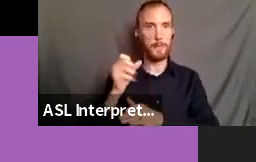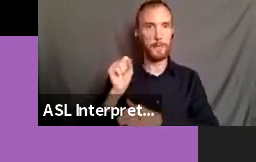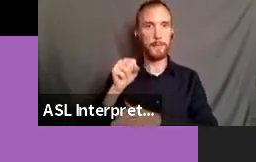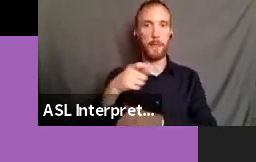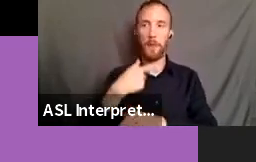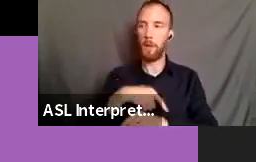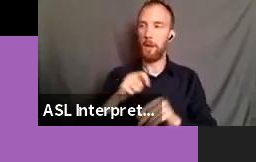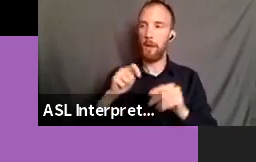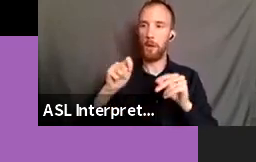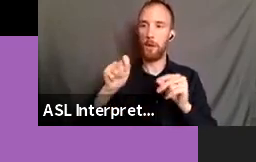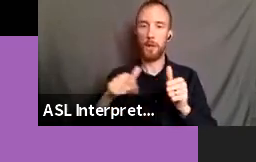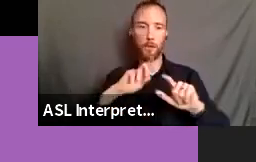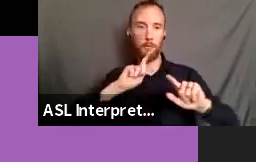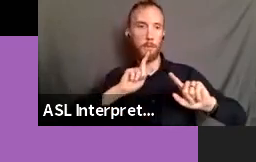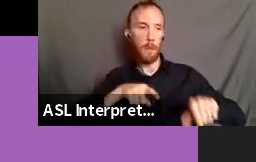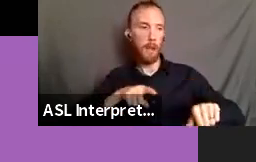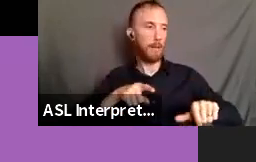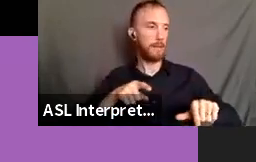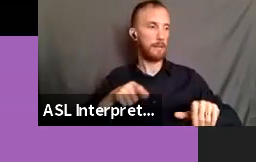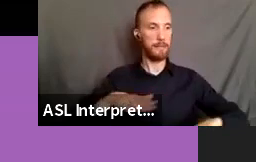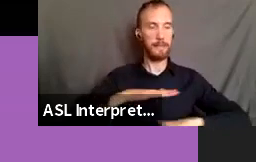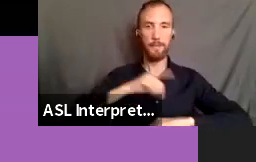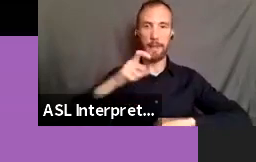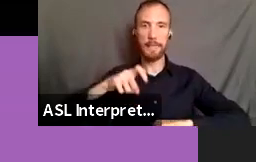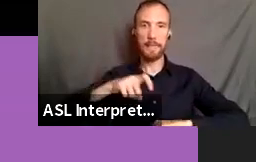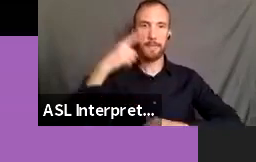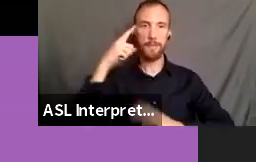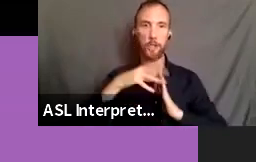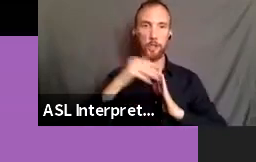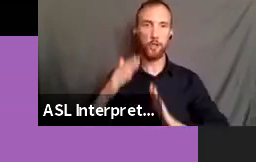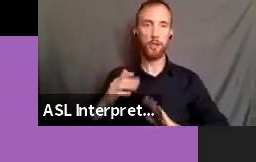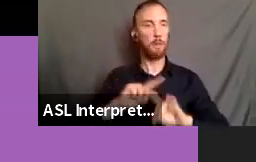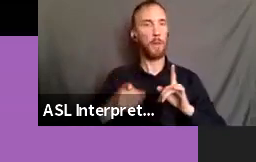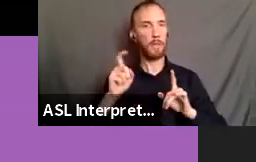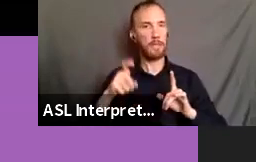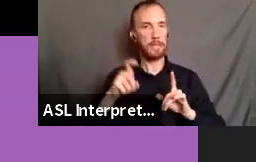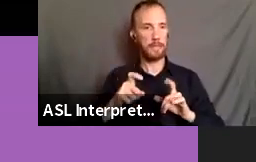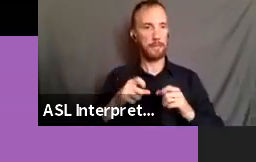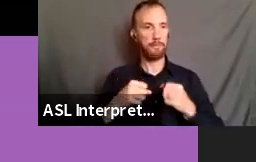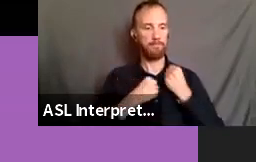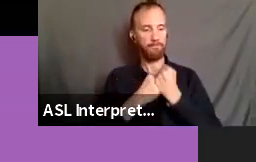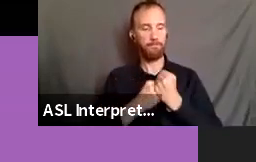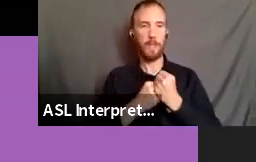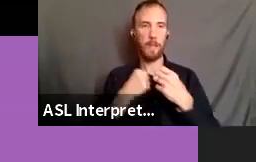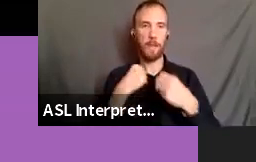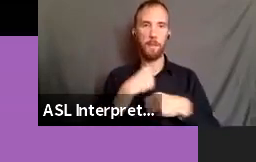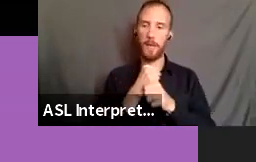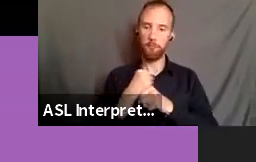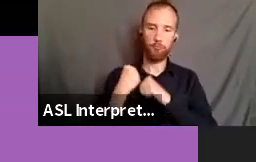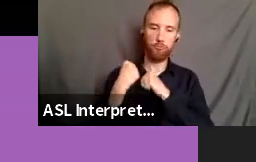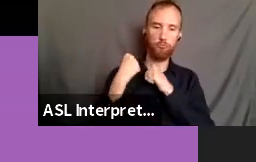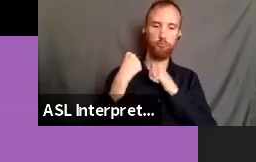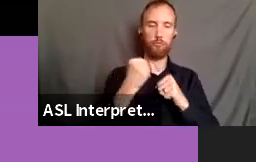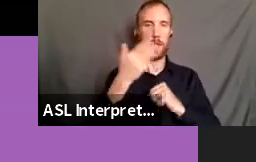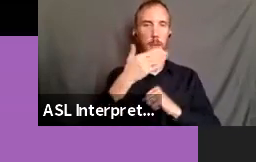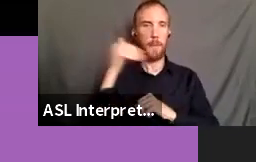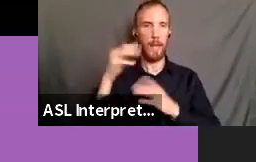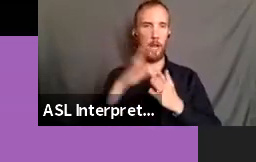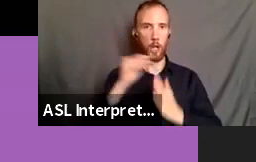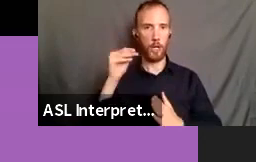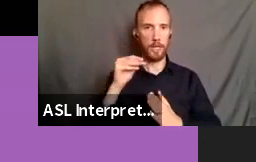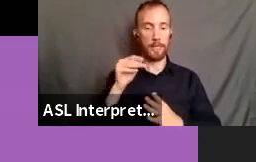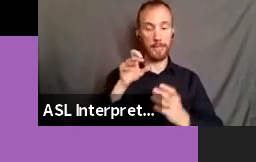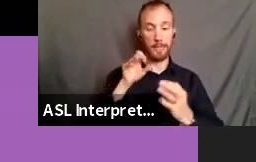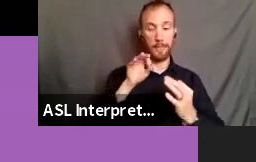of our students there's an opportunity and a need to strengthen remote learning the feedback we heard this spring was consistent across